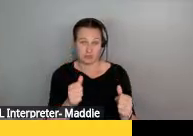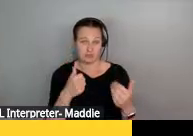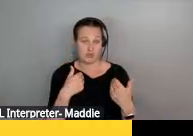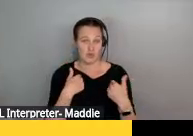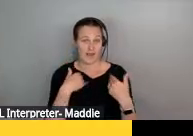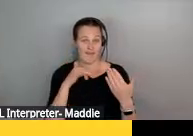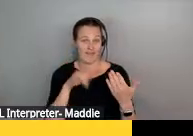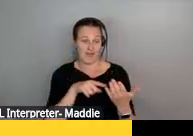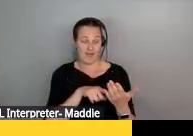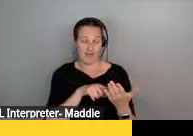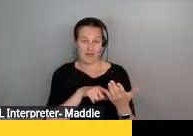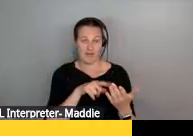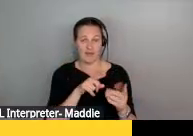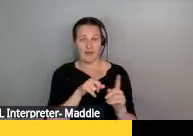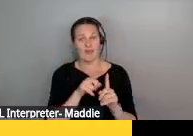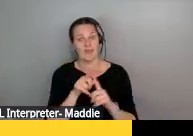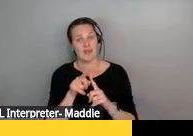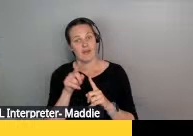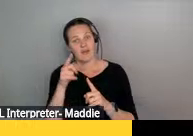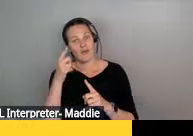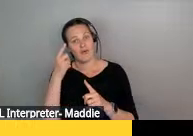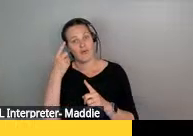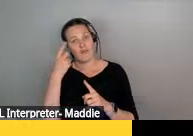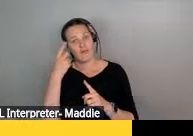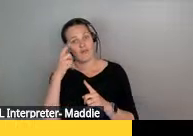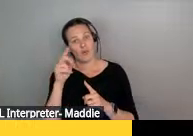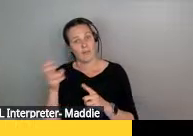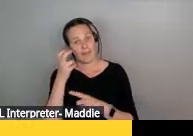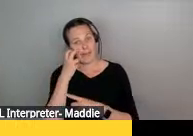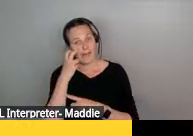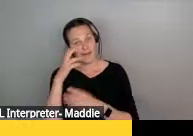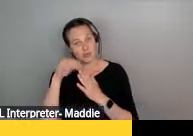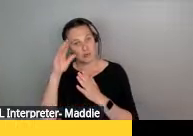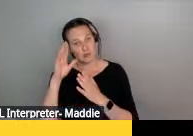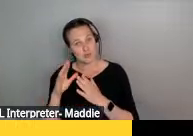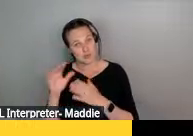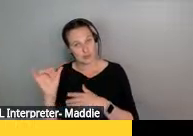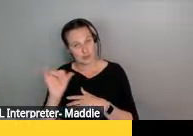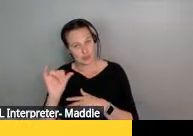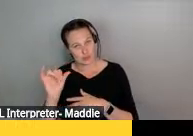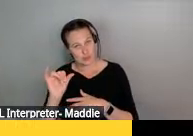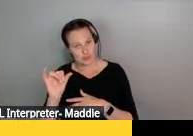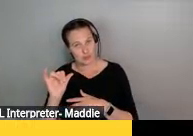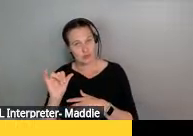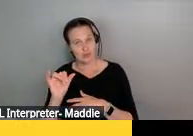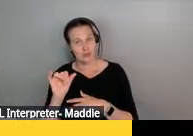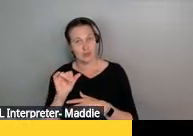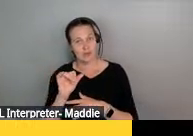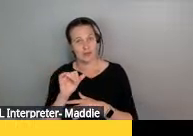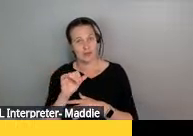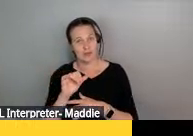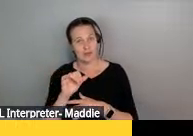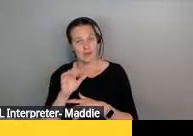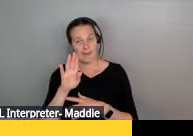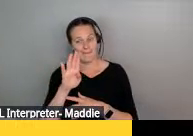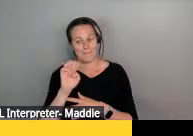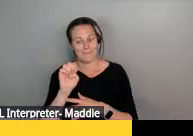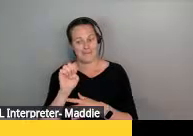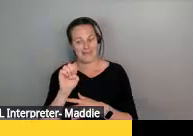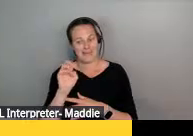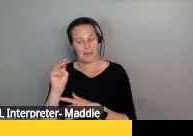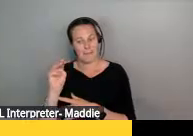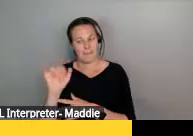then for my completely blind students, Be My Eyes is